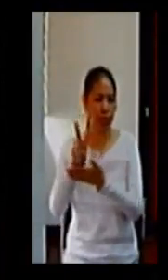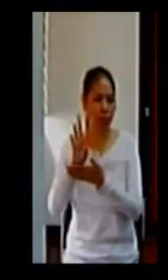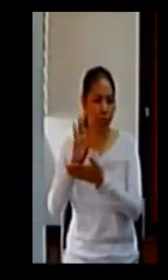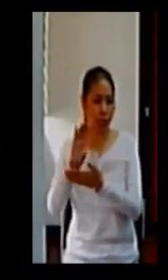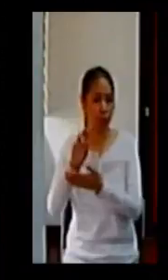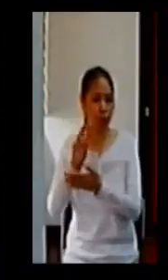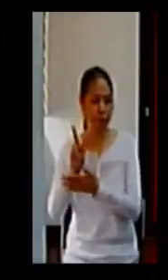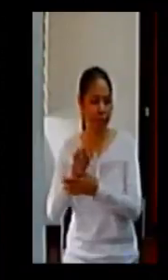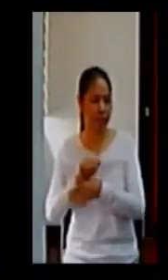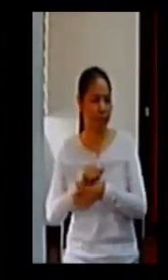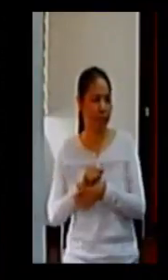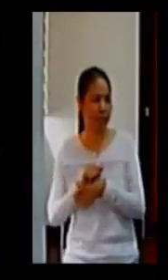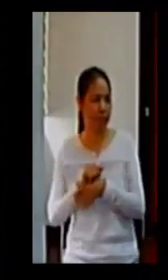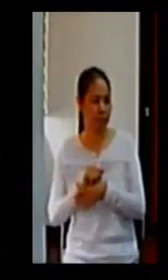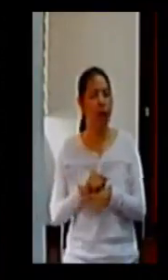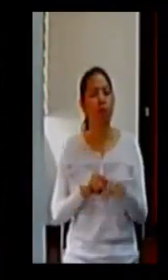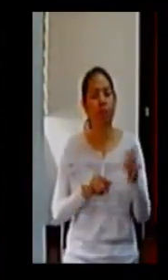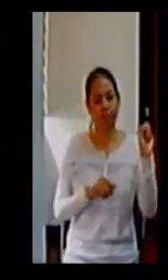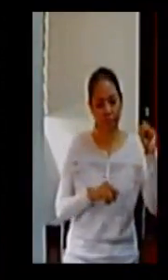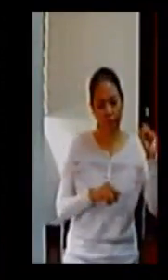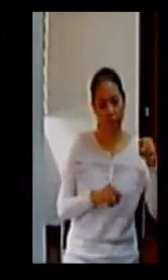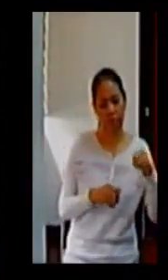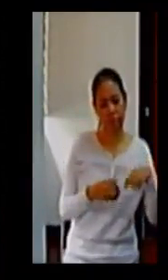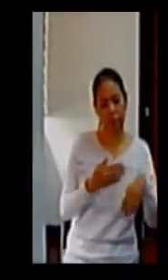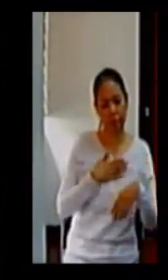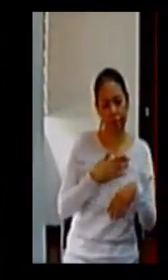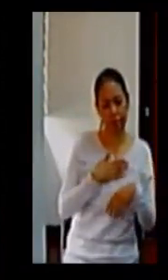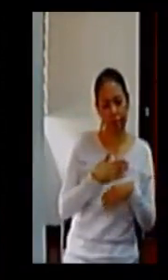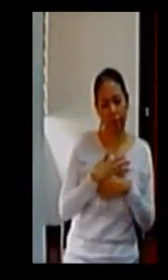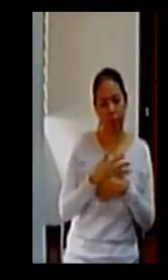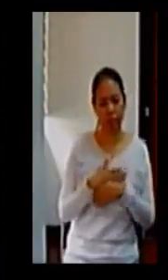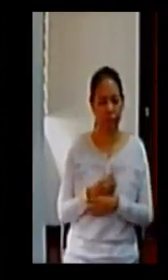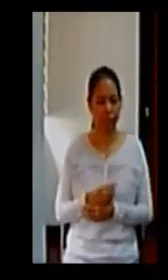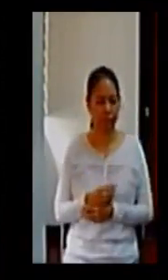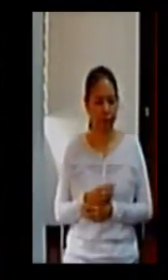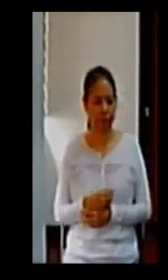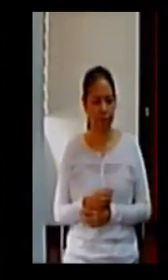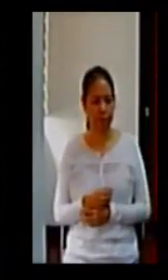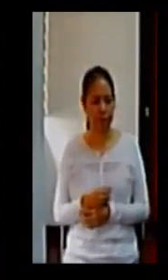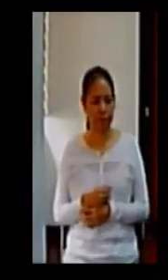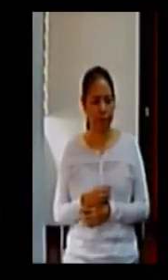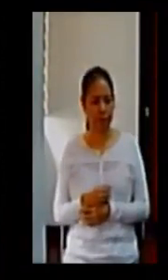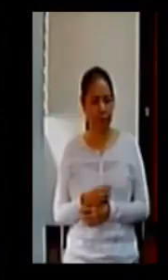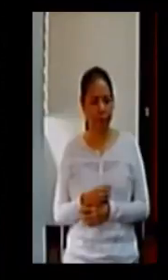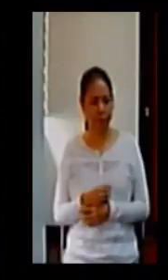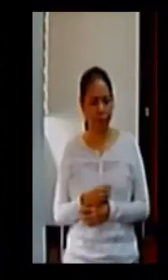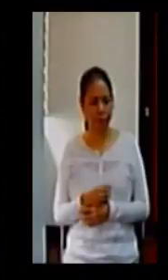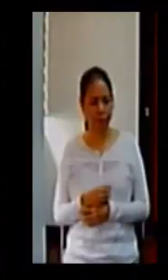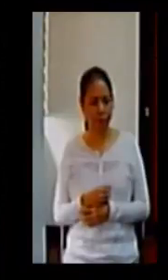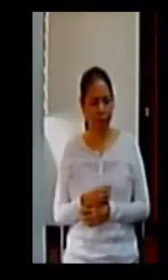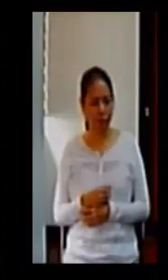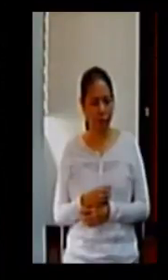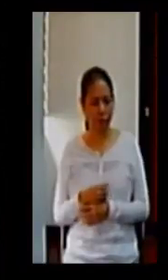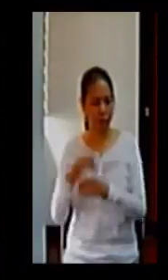yan? Opo, ako rin po ang gumawa dito at aking ipinasa. At